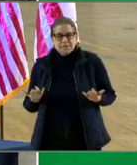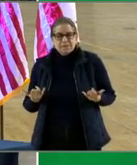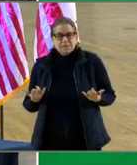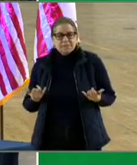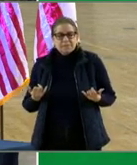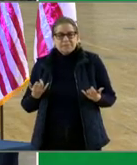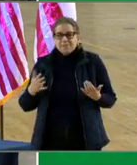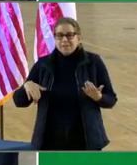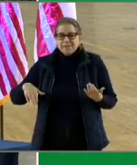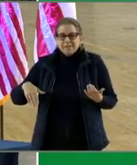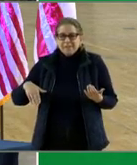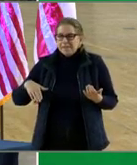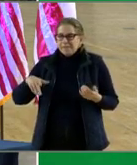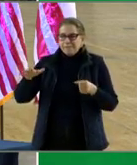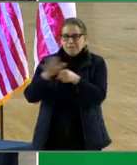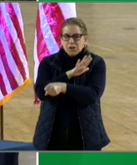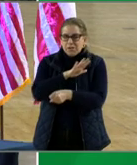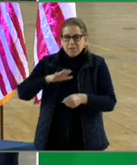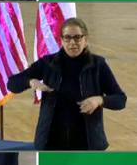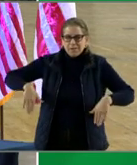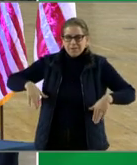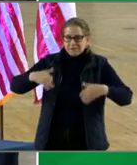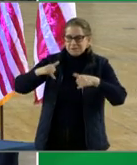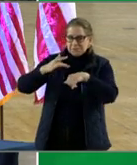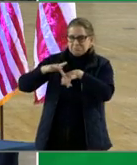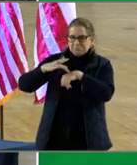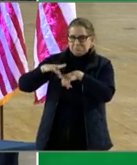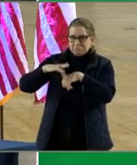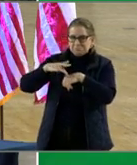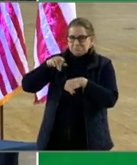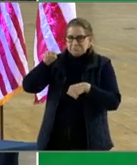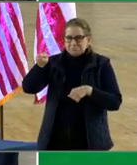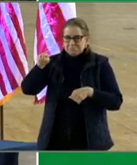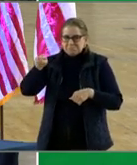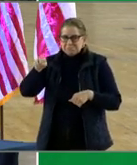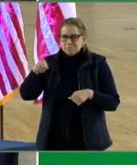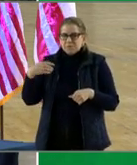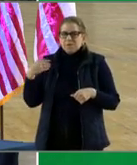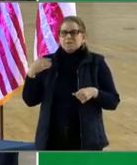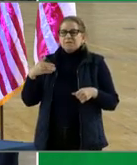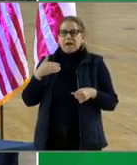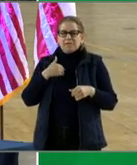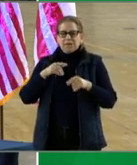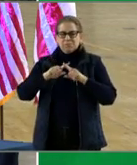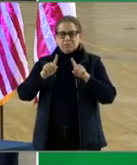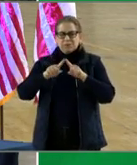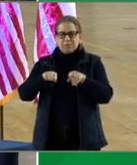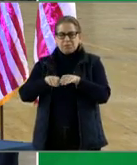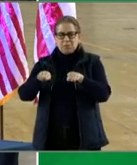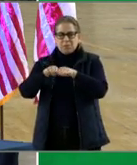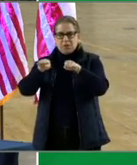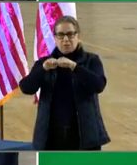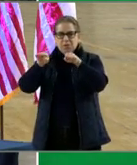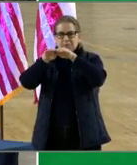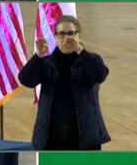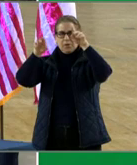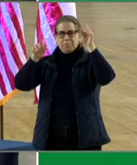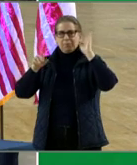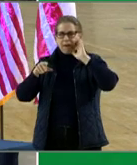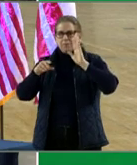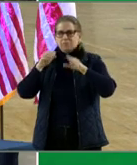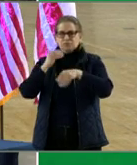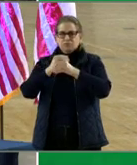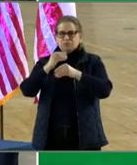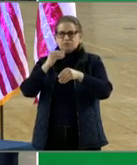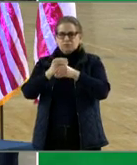facility. So they are able to identify brand new floors and additional beds that can serve as respiratory units,